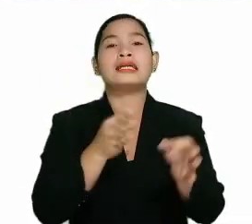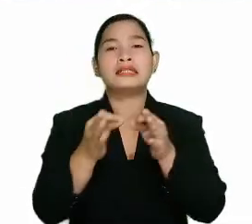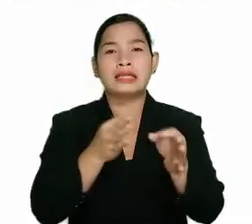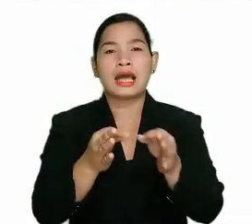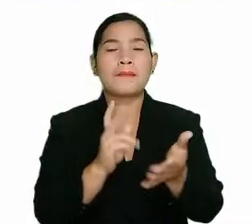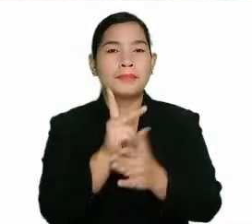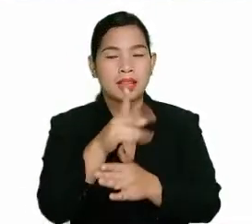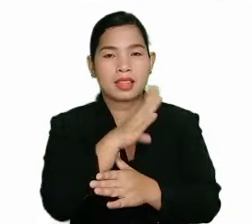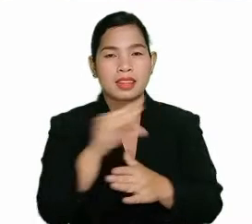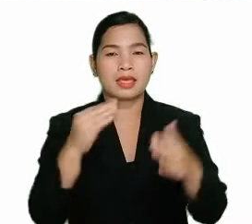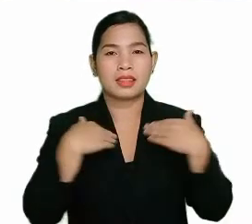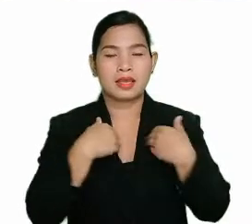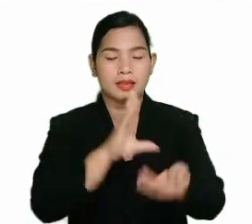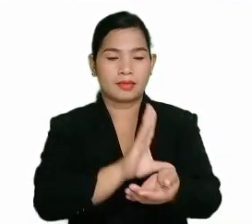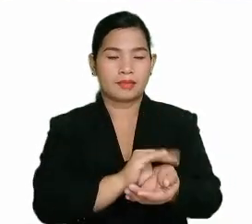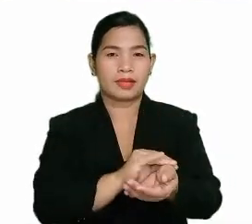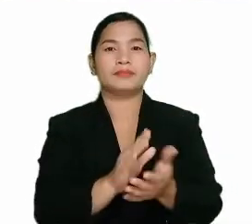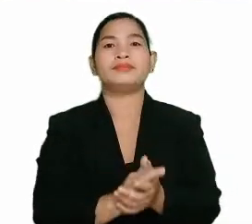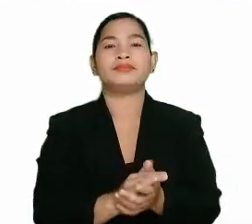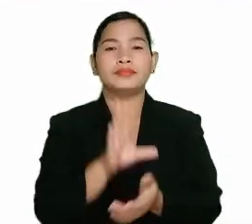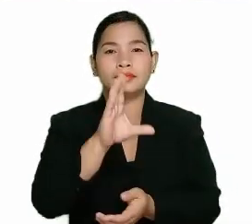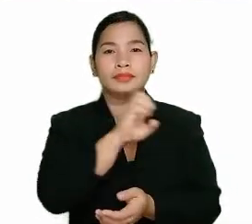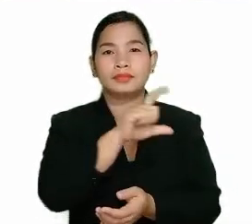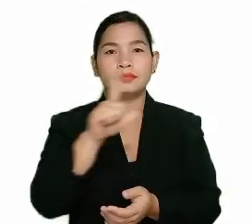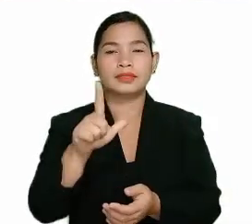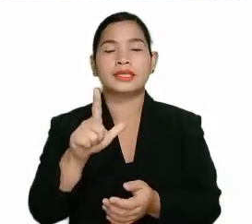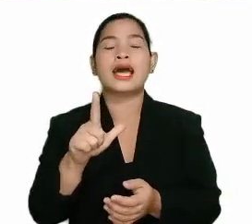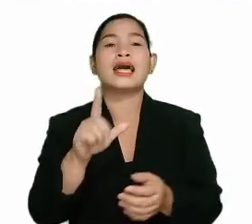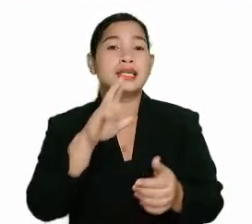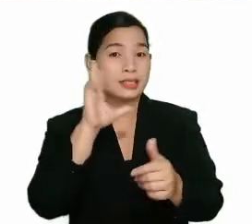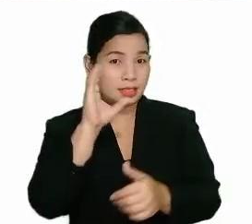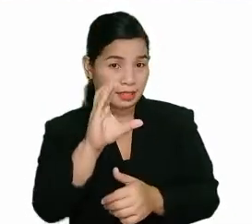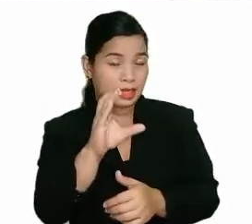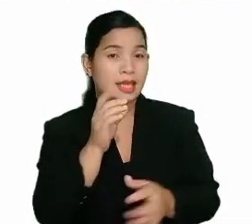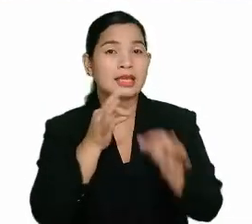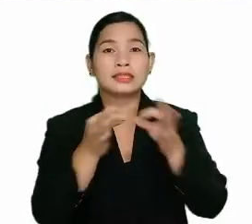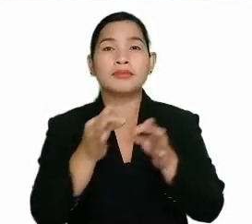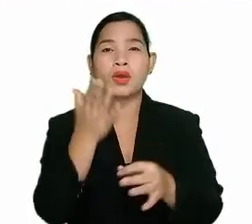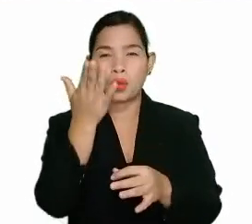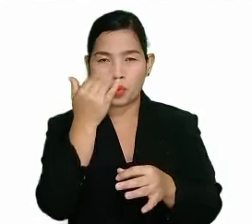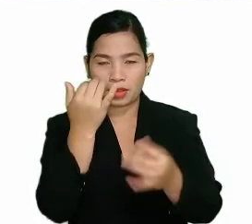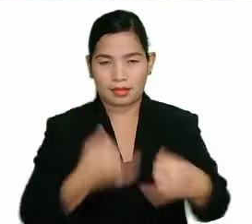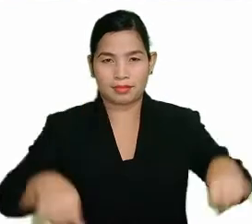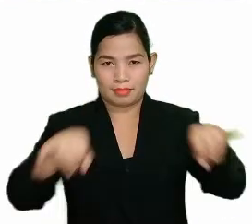And C. Explain why the cell is considered as the basic unit of life.